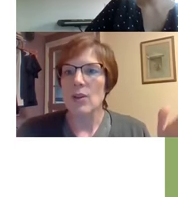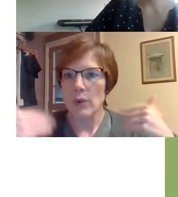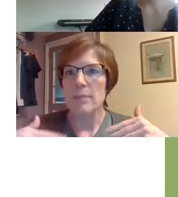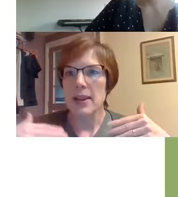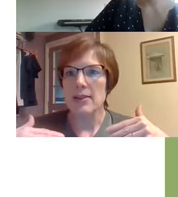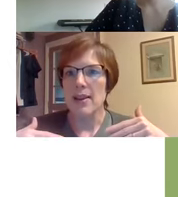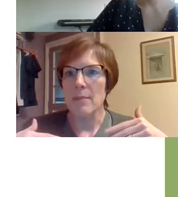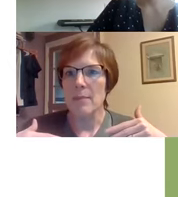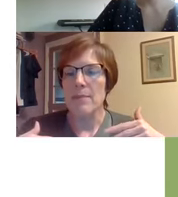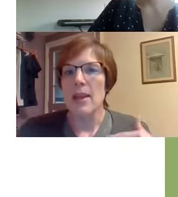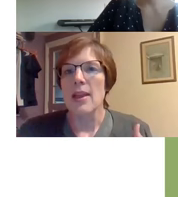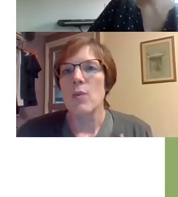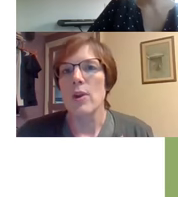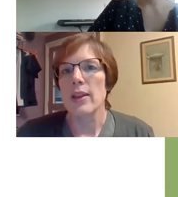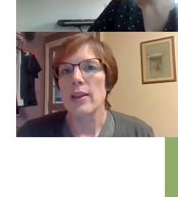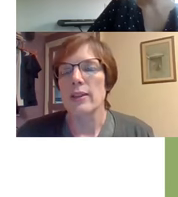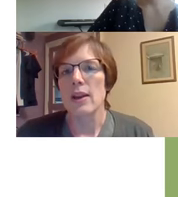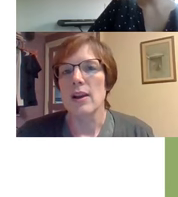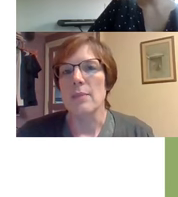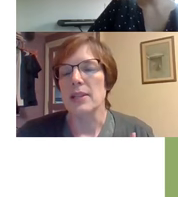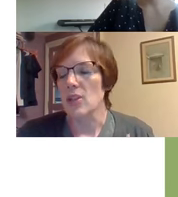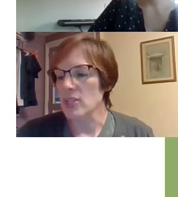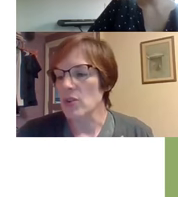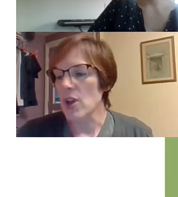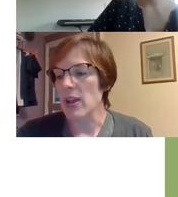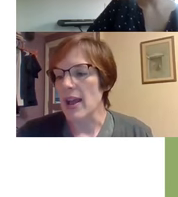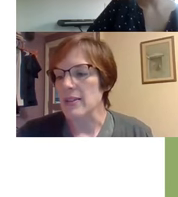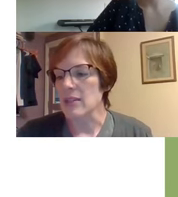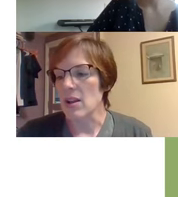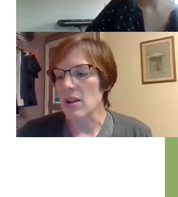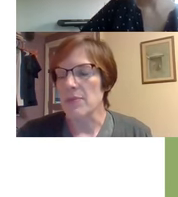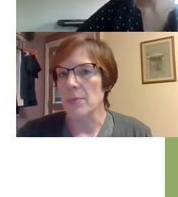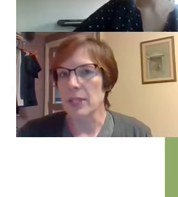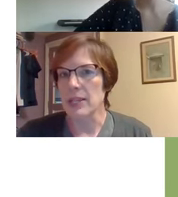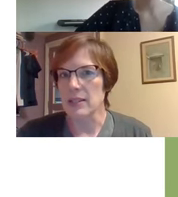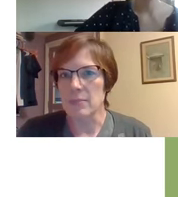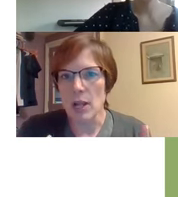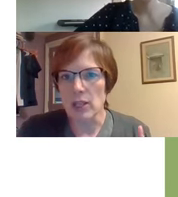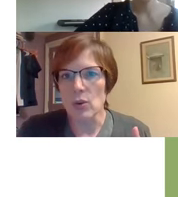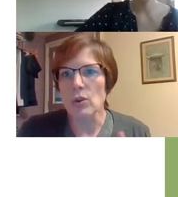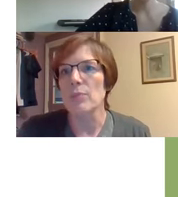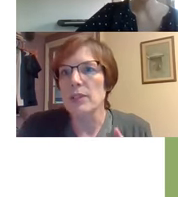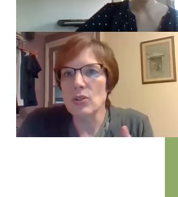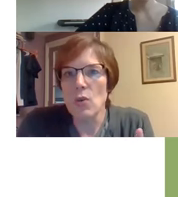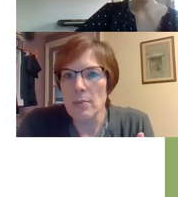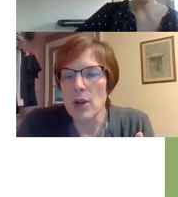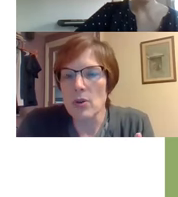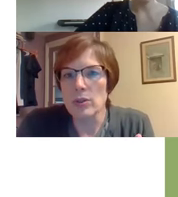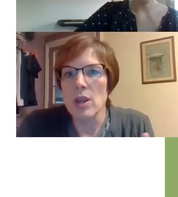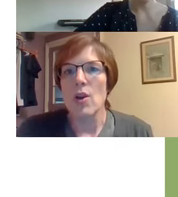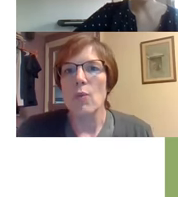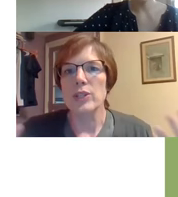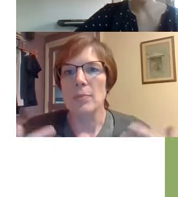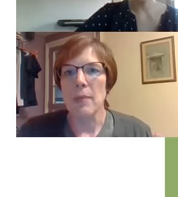meditate, we make them. When it's also known as the bliss molecule or the bliss